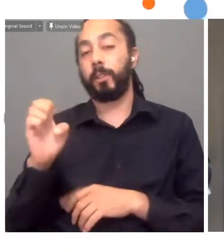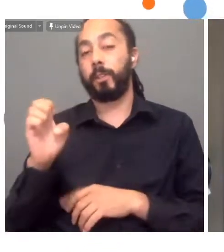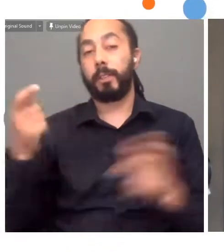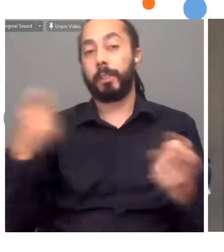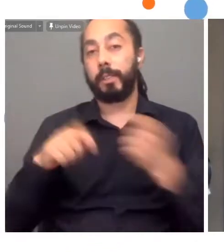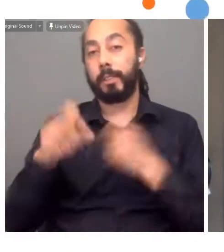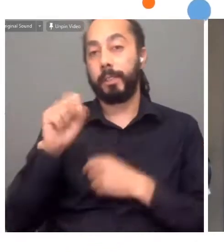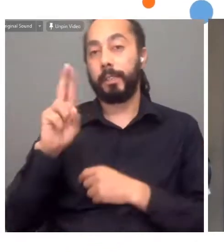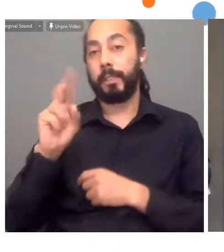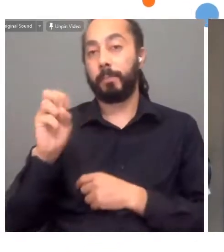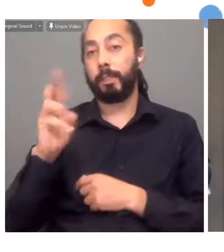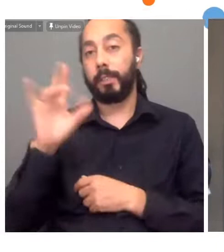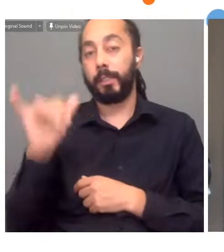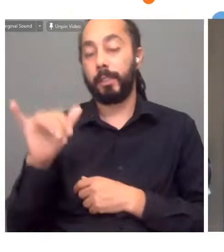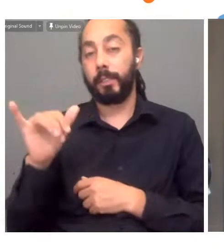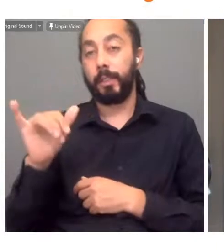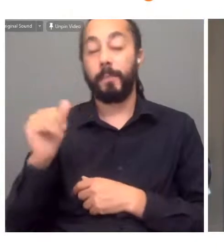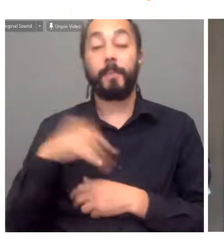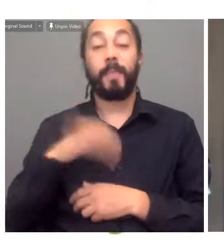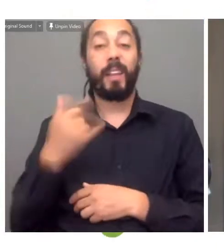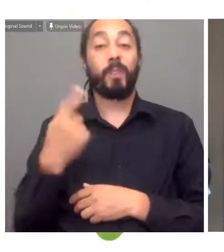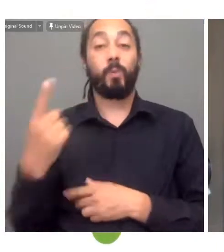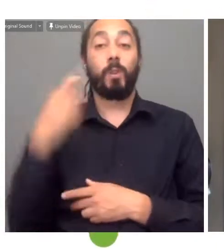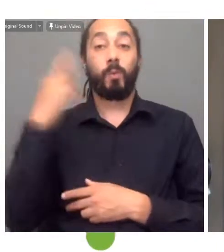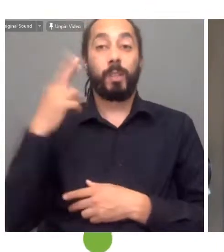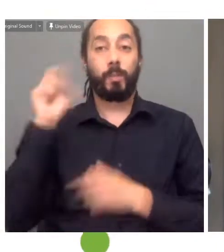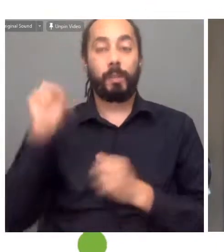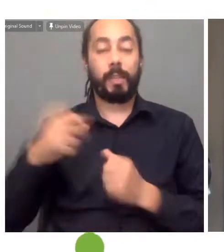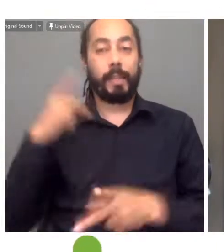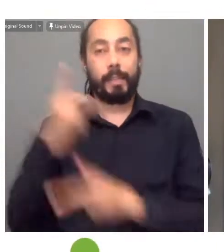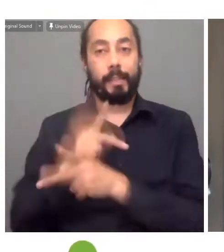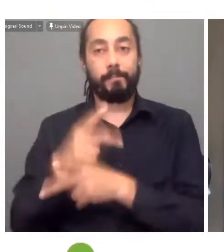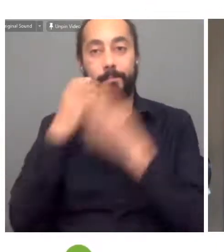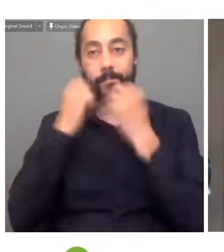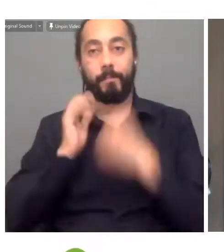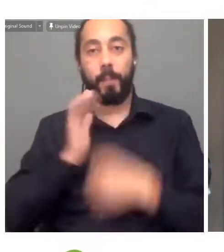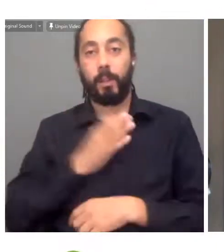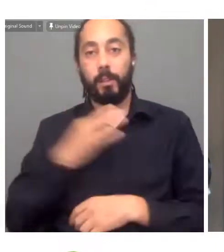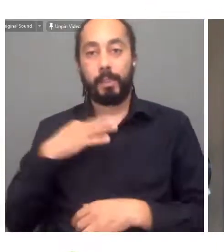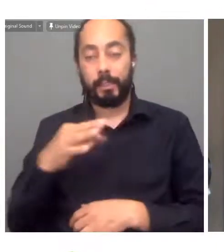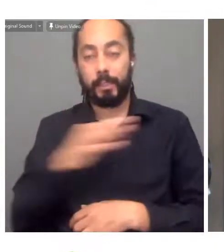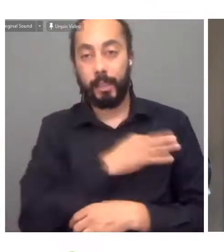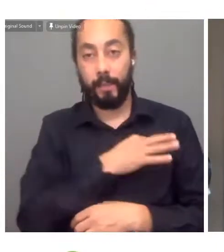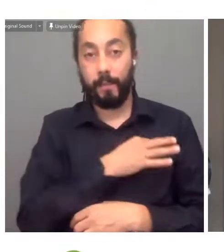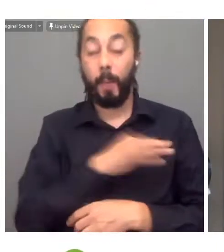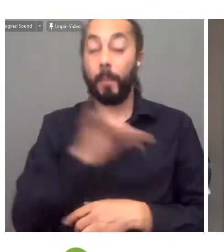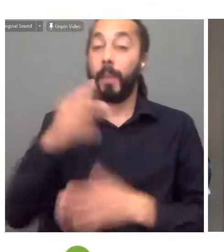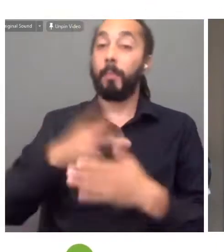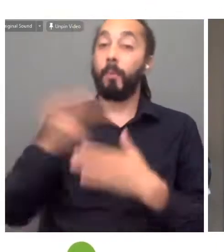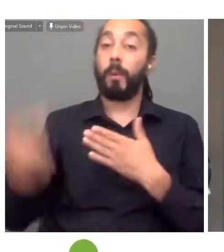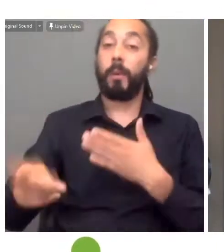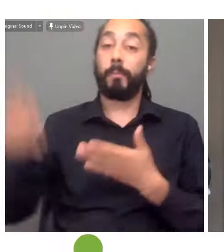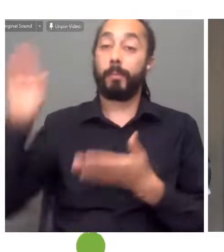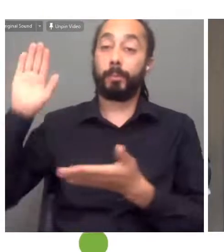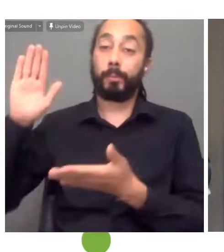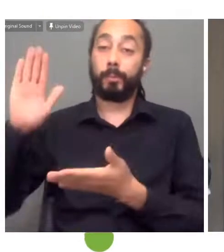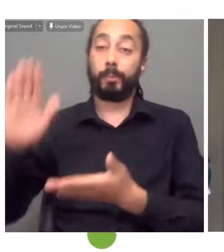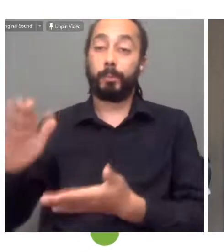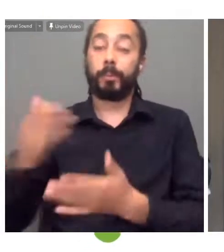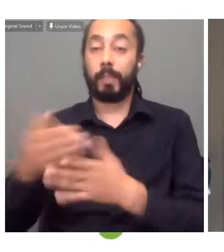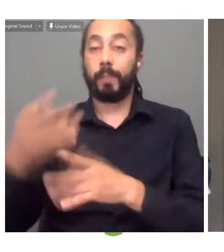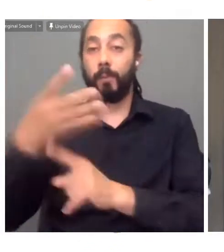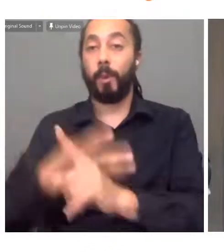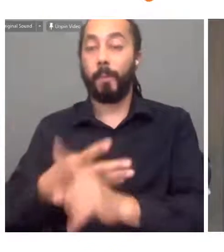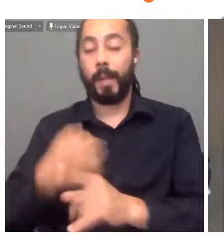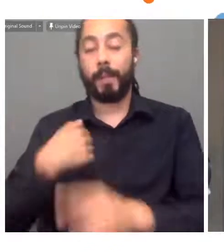to employing our staff. With this program phasing down through the next 4 months, we have grave doubts about whether we can retain our